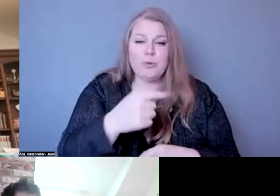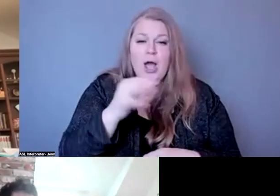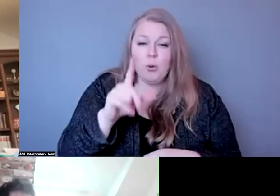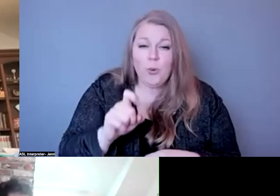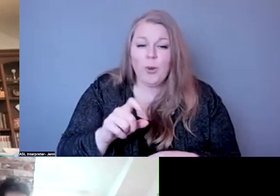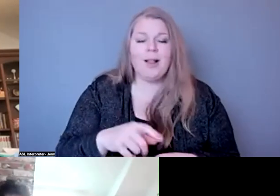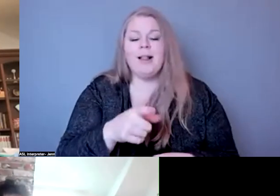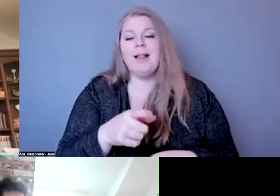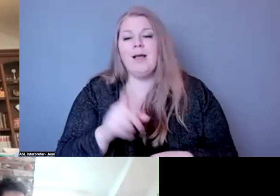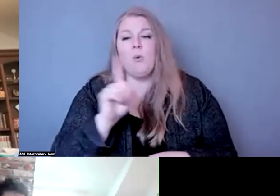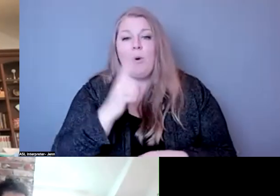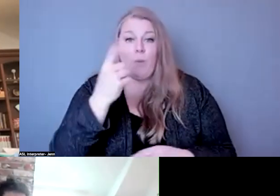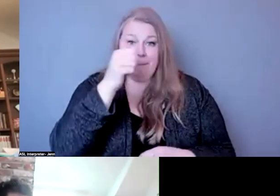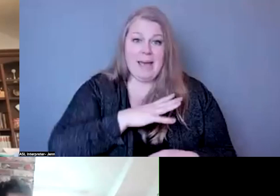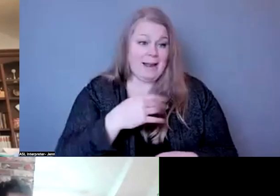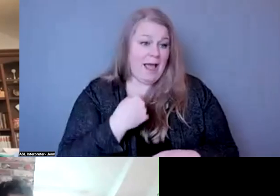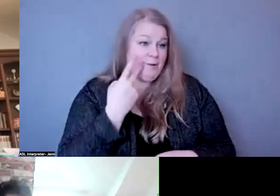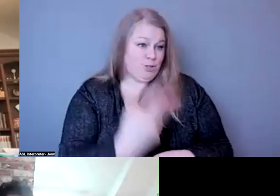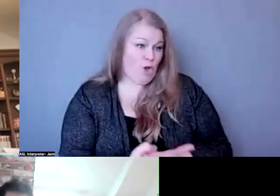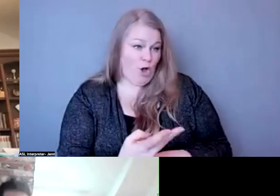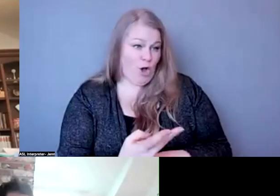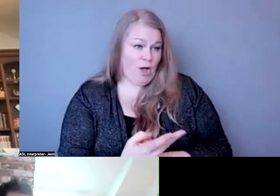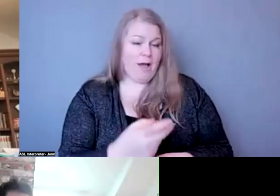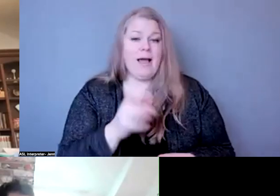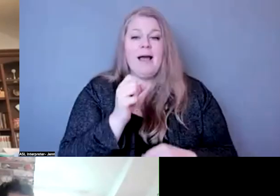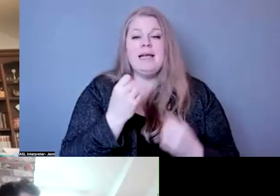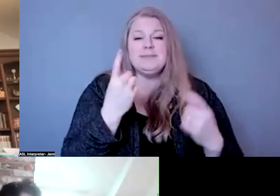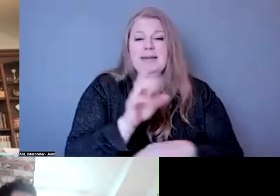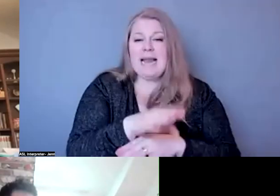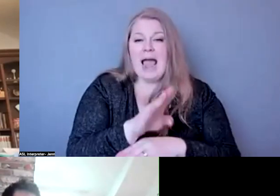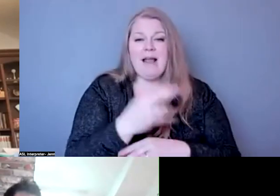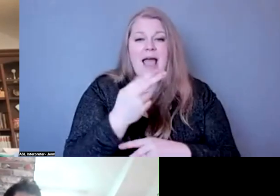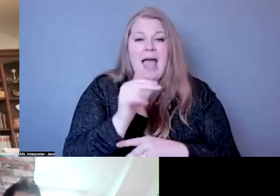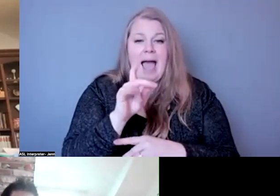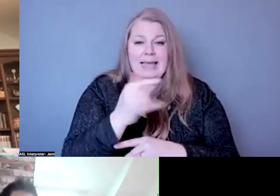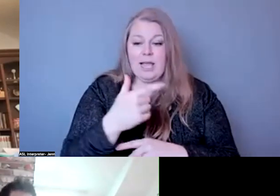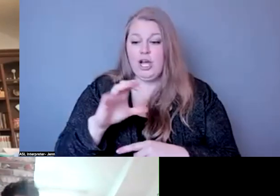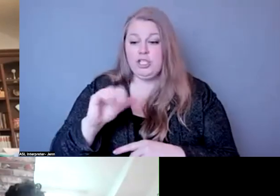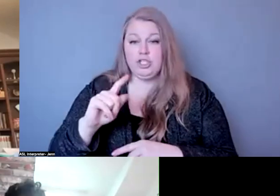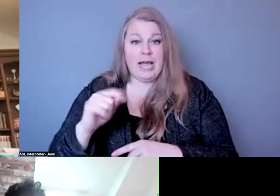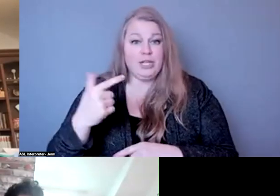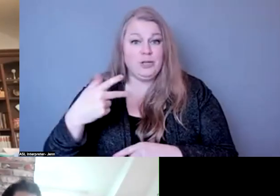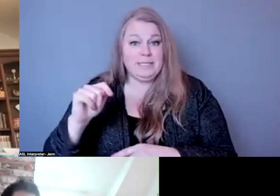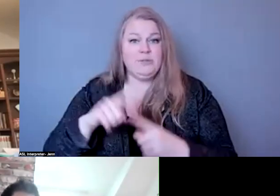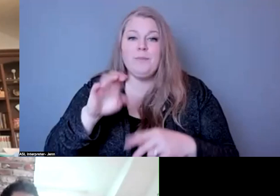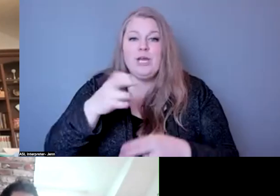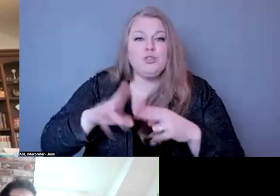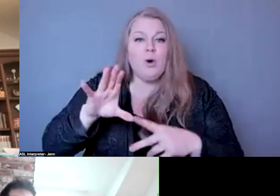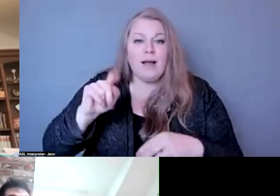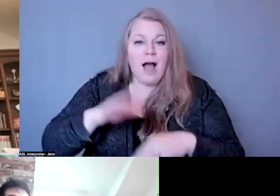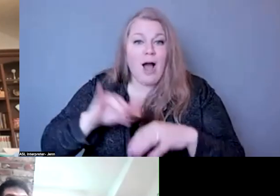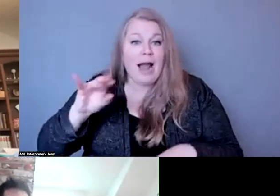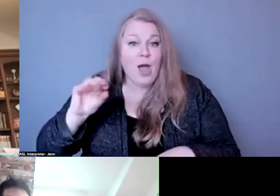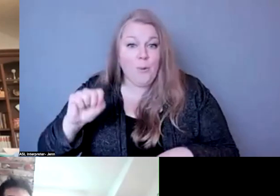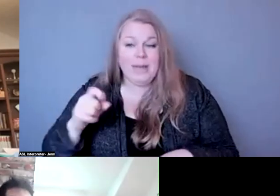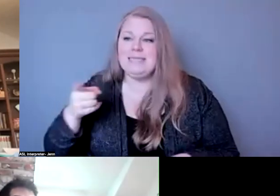for example, one gentleman I saw simply spent an afternoon hacking ChatGPT to be a shortcut on iOS, and then